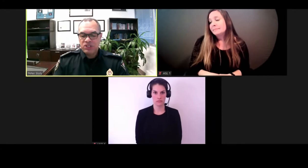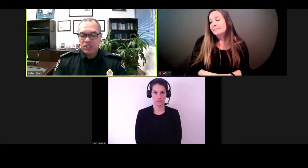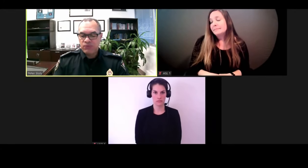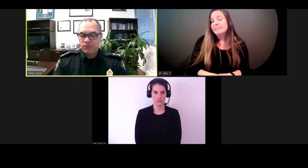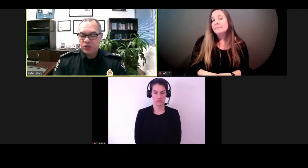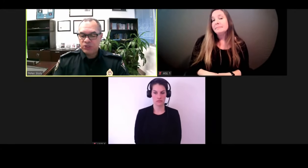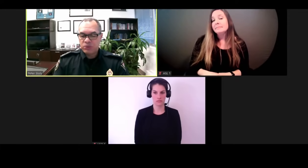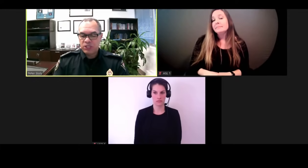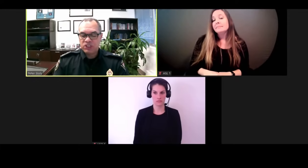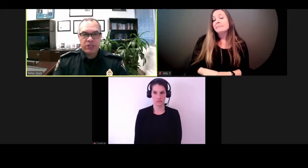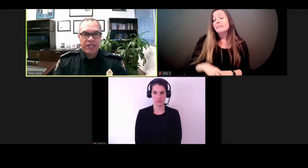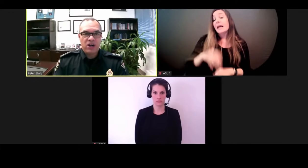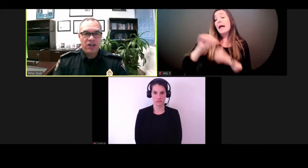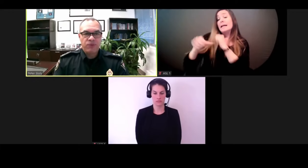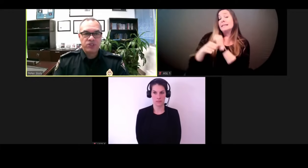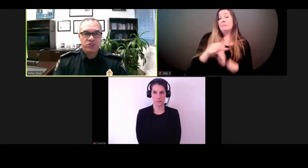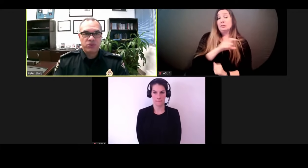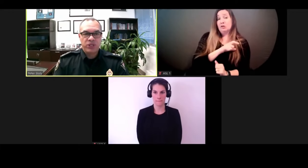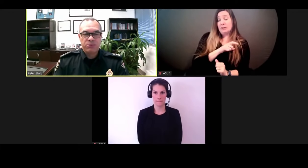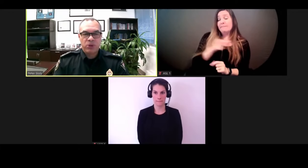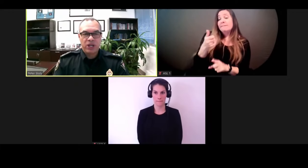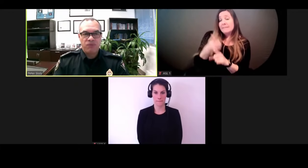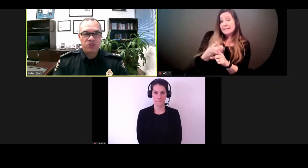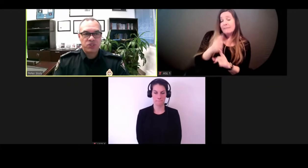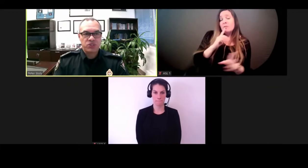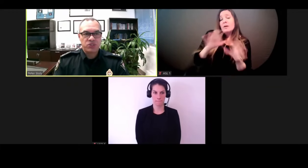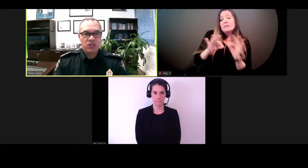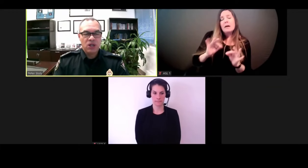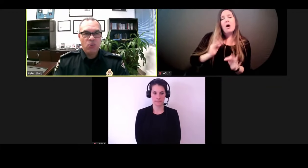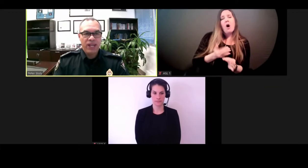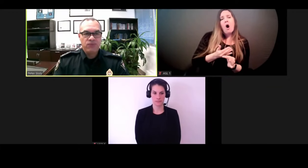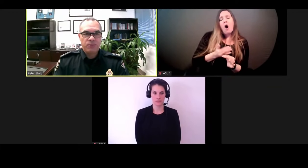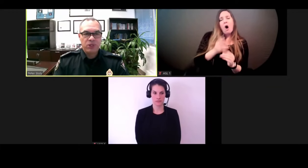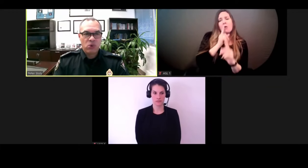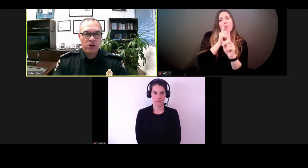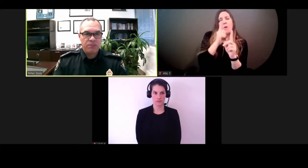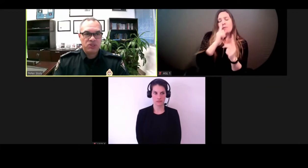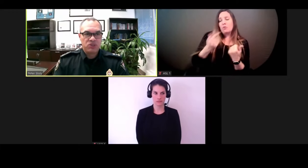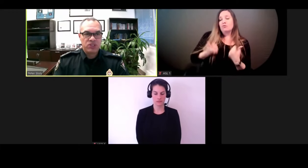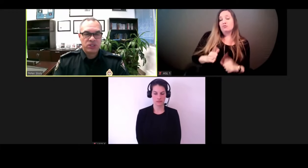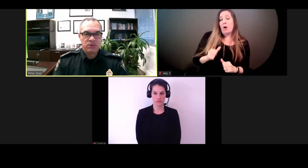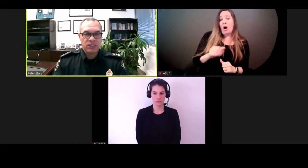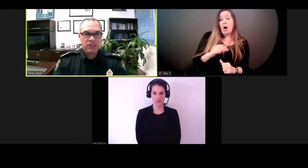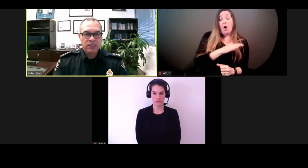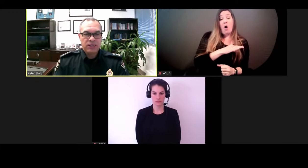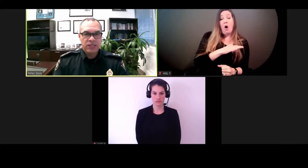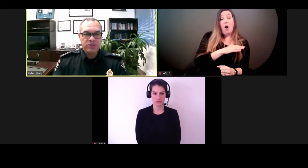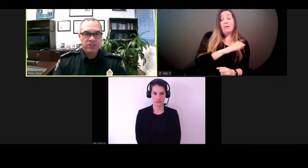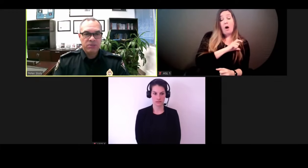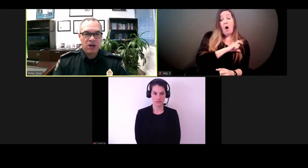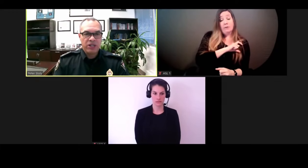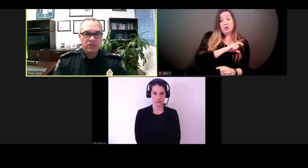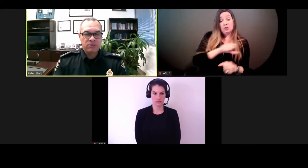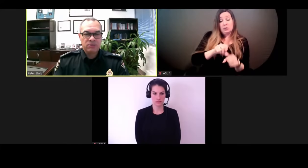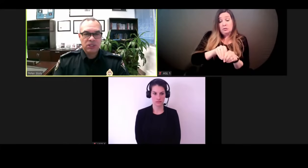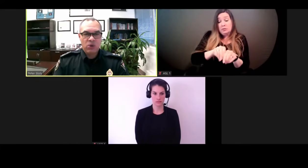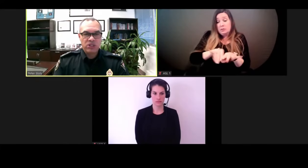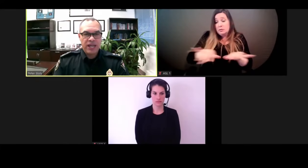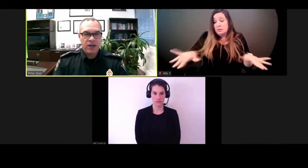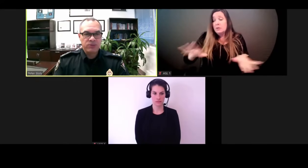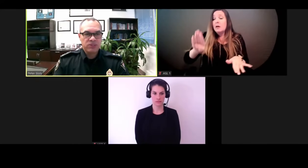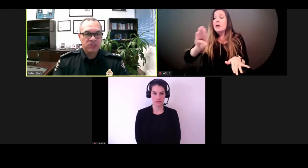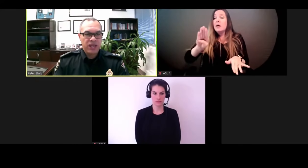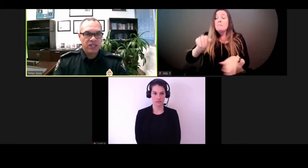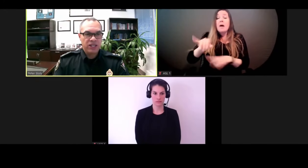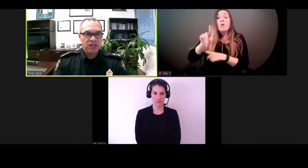Deputy Chief Ferguson will explain our efforts to redeploy officers away from the core demonstration into the market, Lower